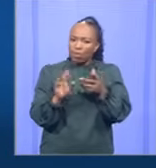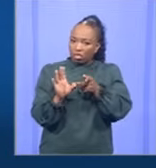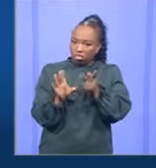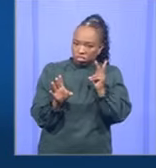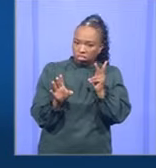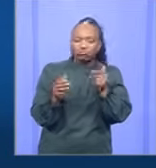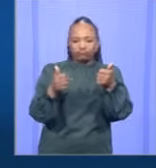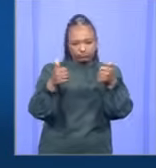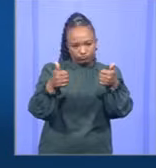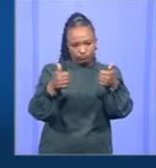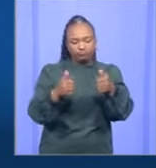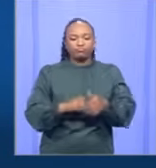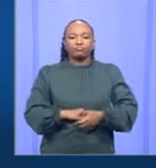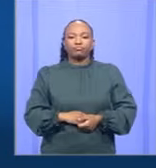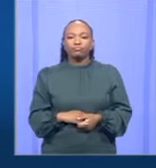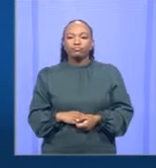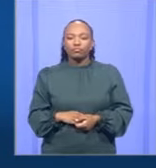gabotse.